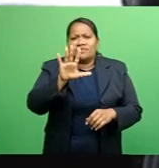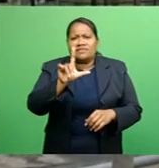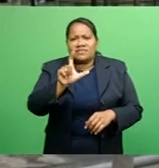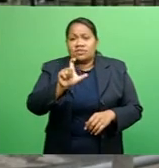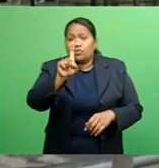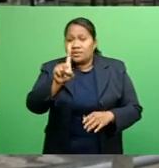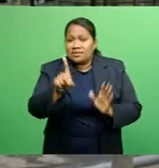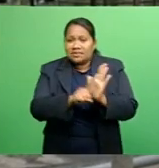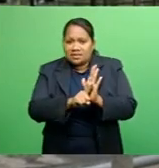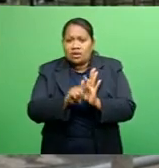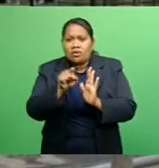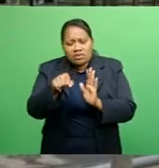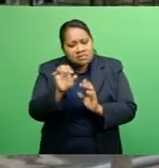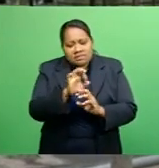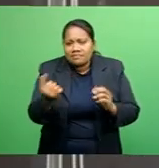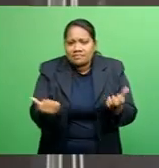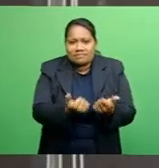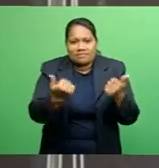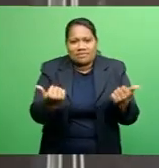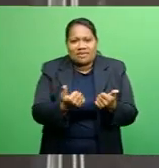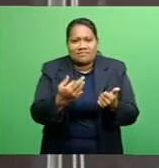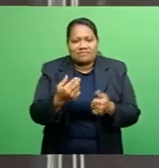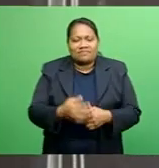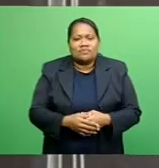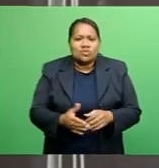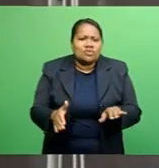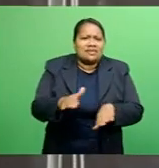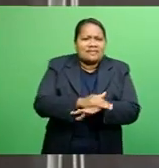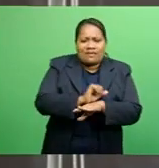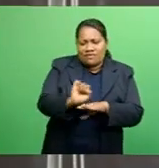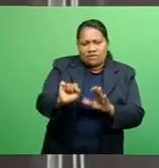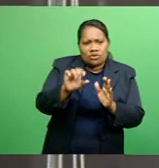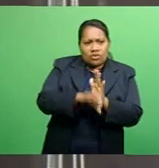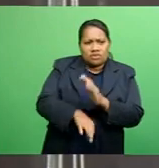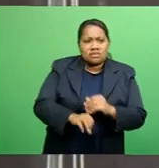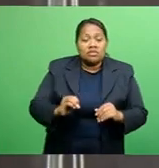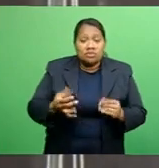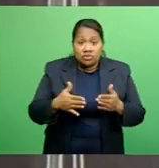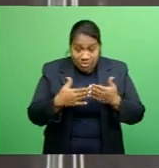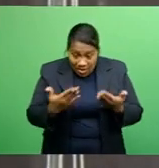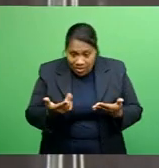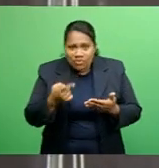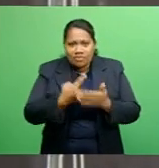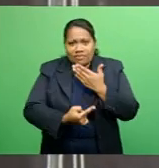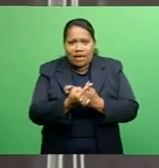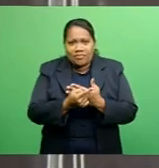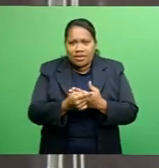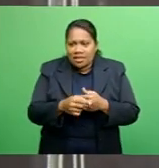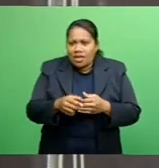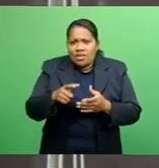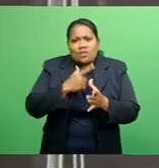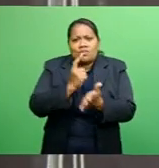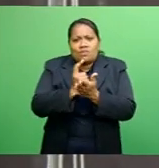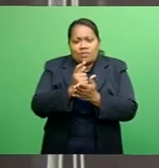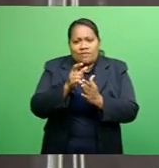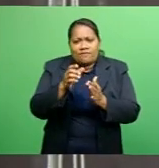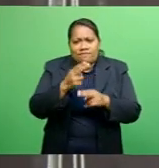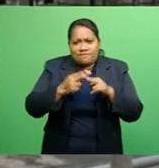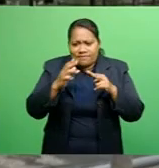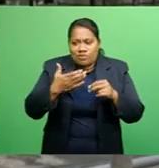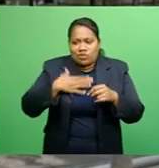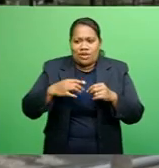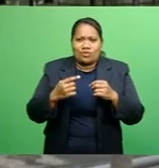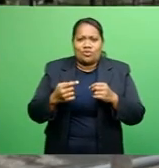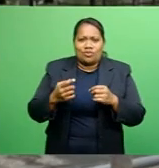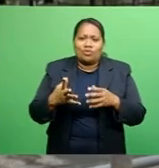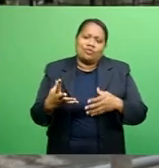their cost. It attracts a lot of farmers to come back for dairy farming because they are able to